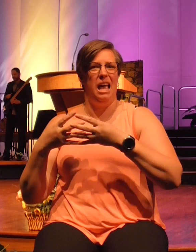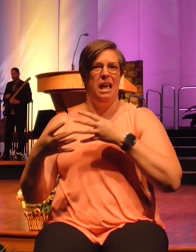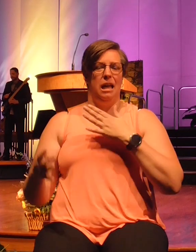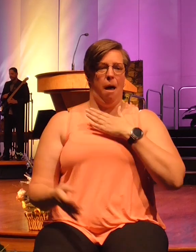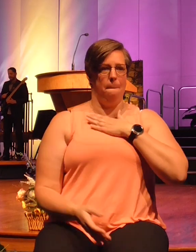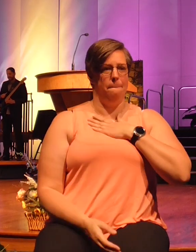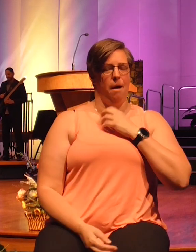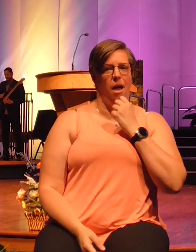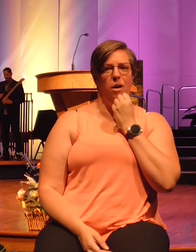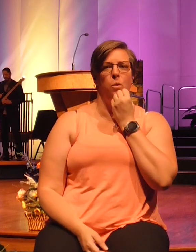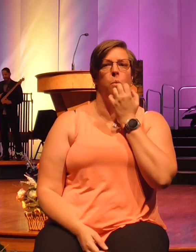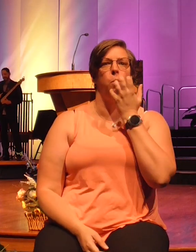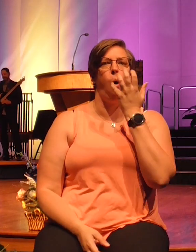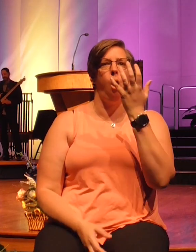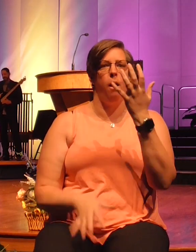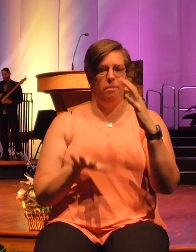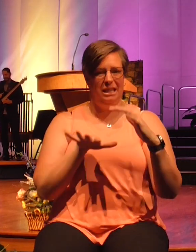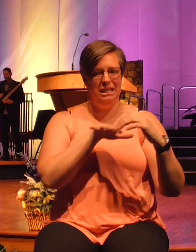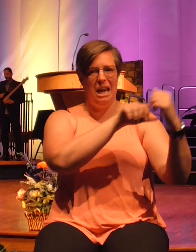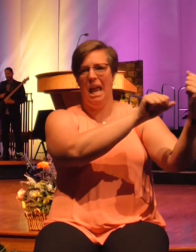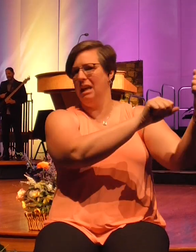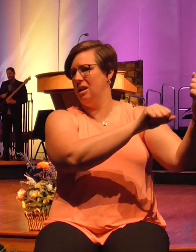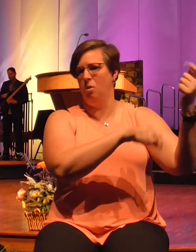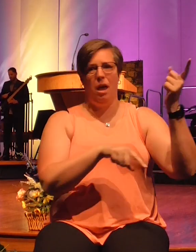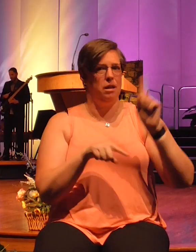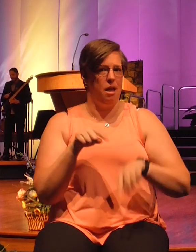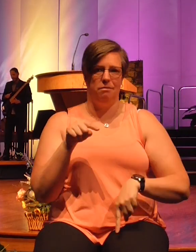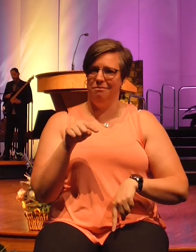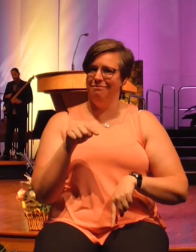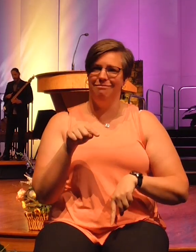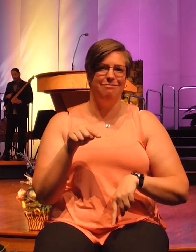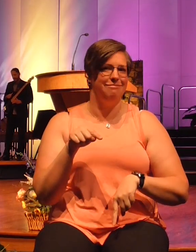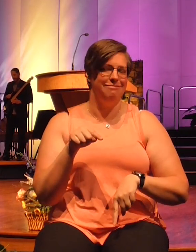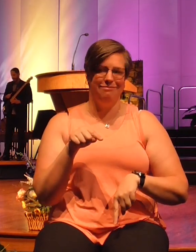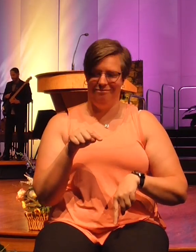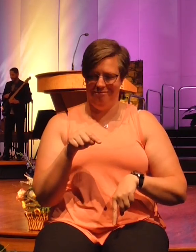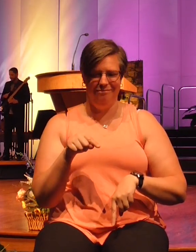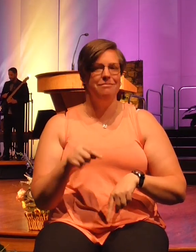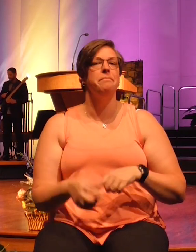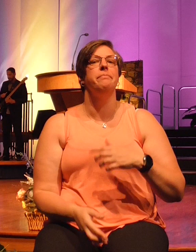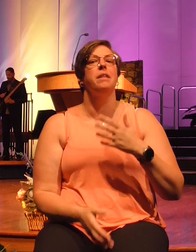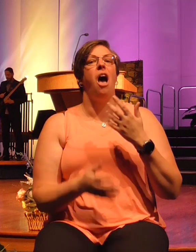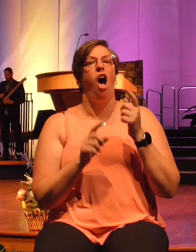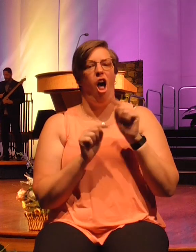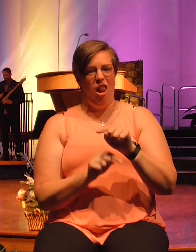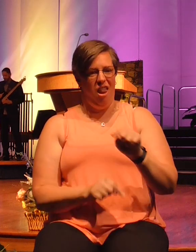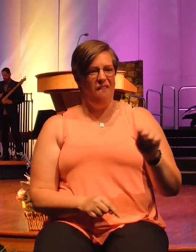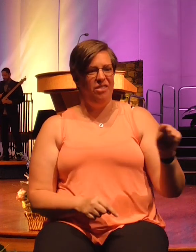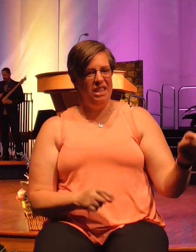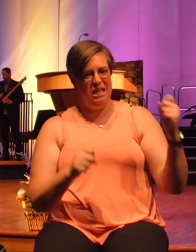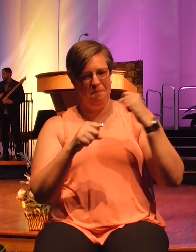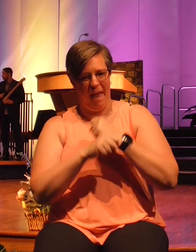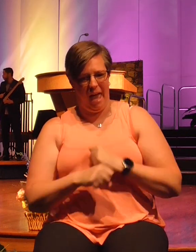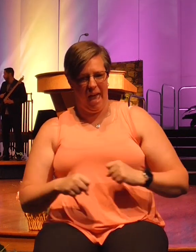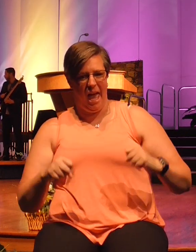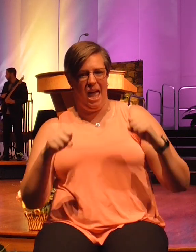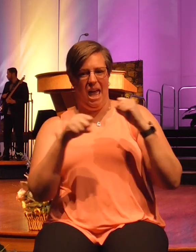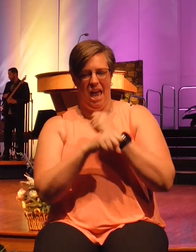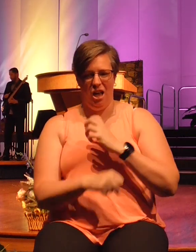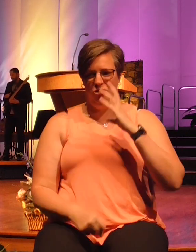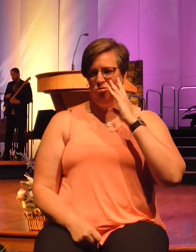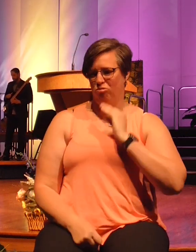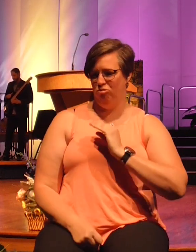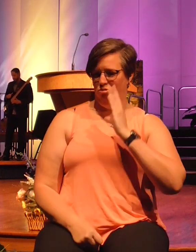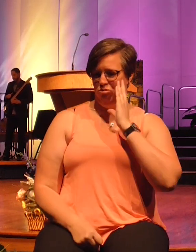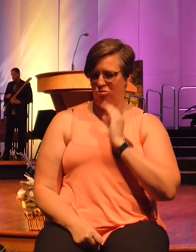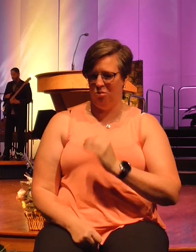warmth can't be taken away. All of these battles, they've made